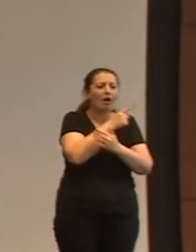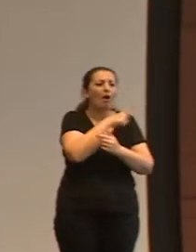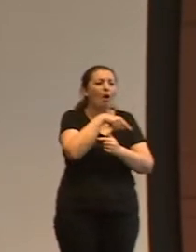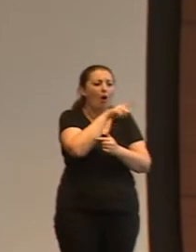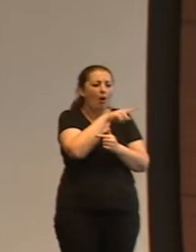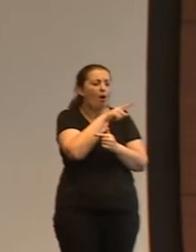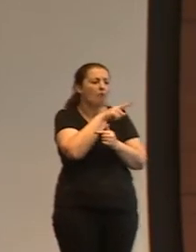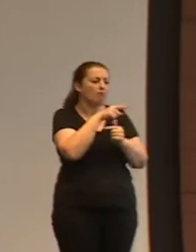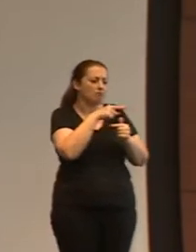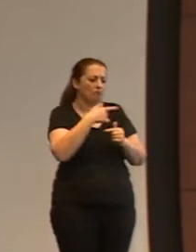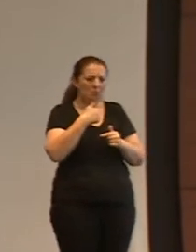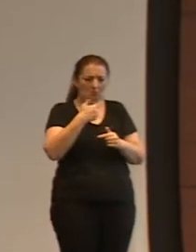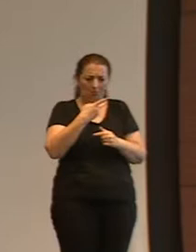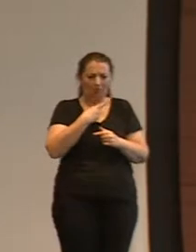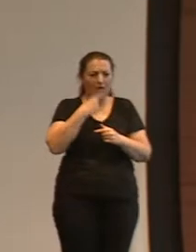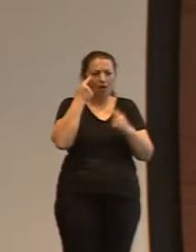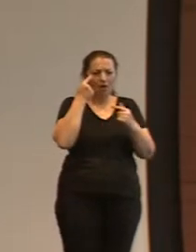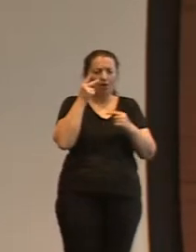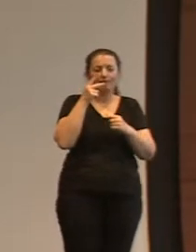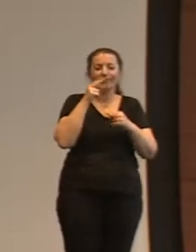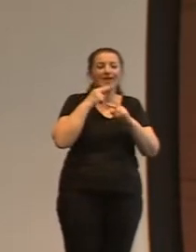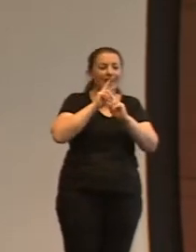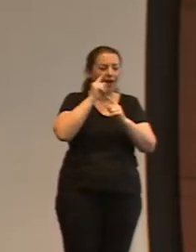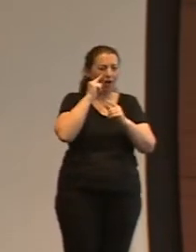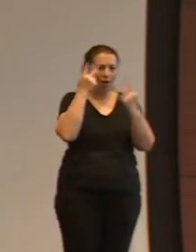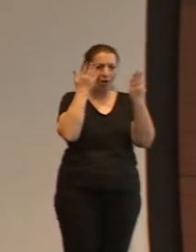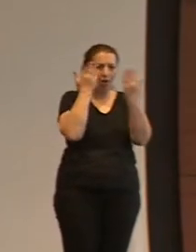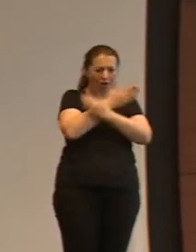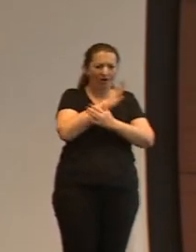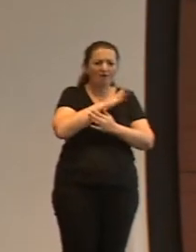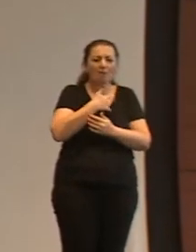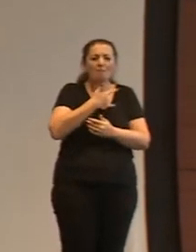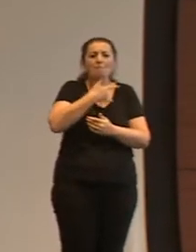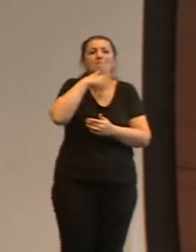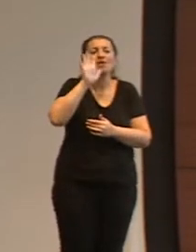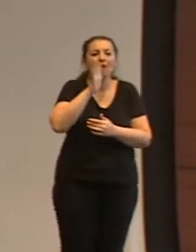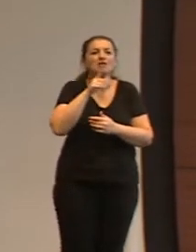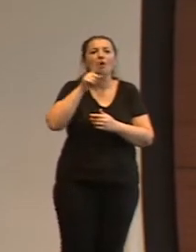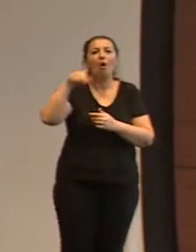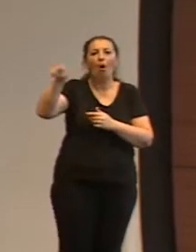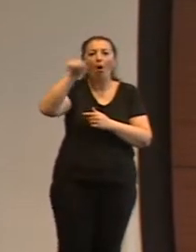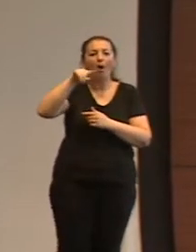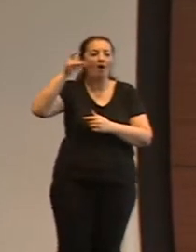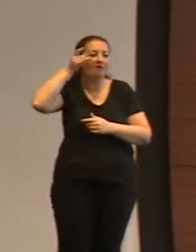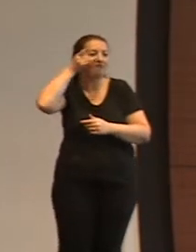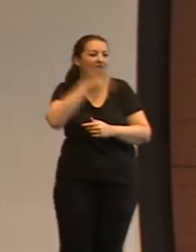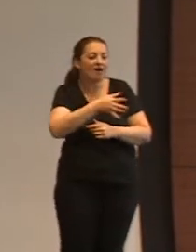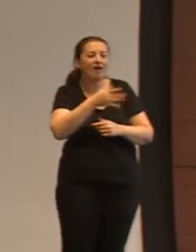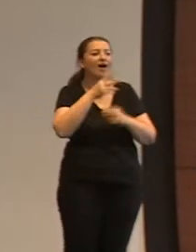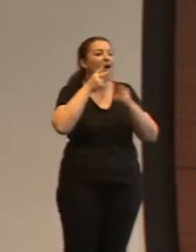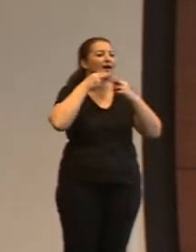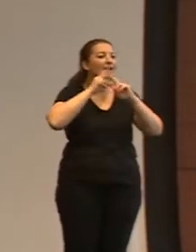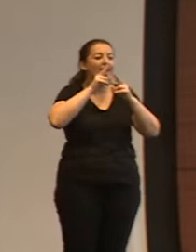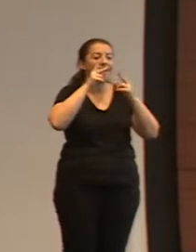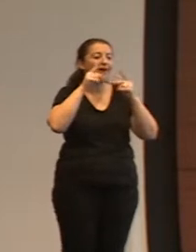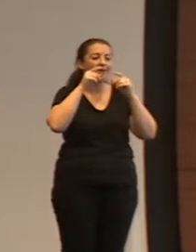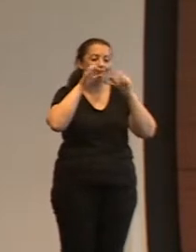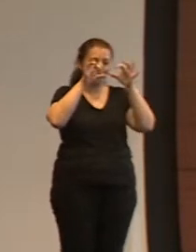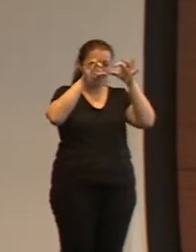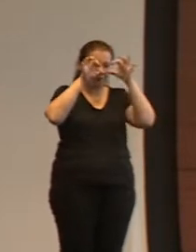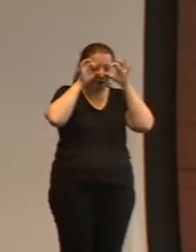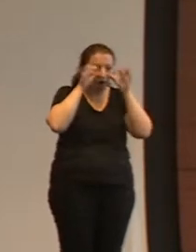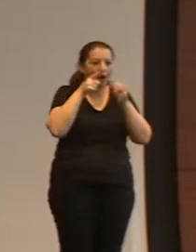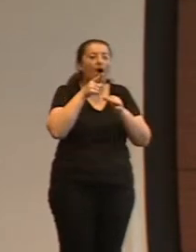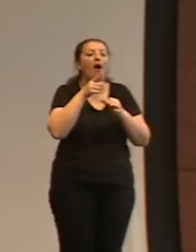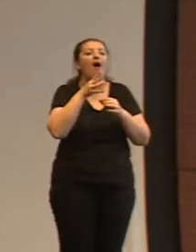that the people who are color blind they would never know that they are color blind it should always be diagnosed by someone